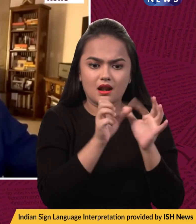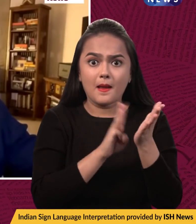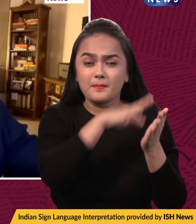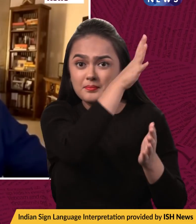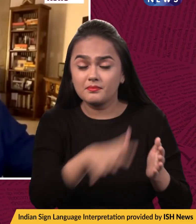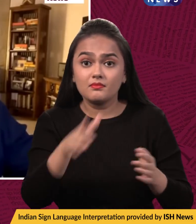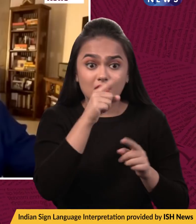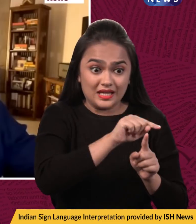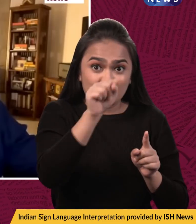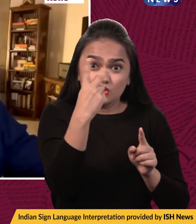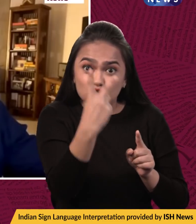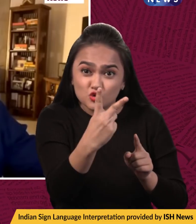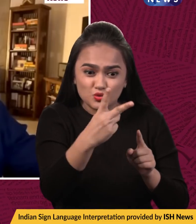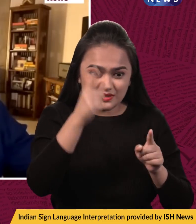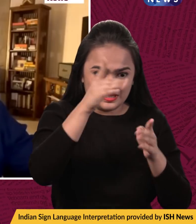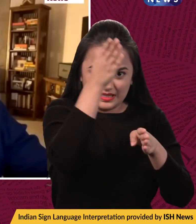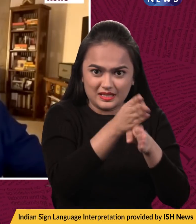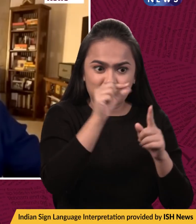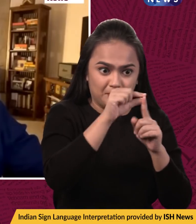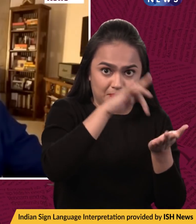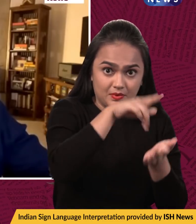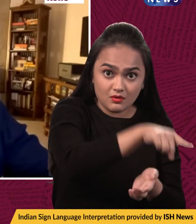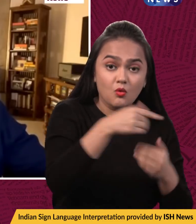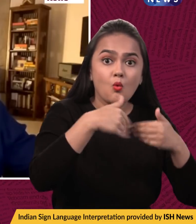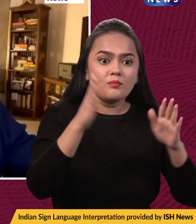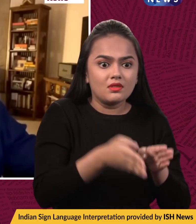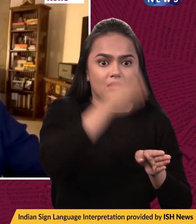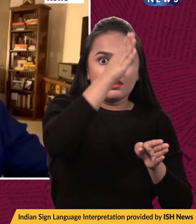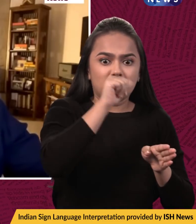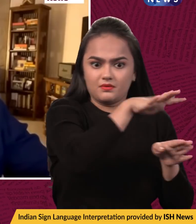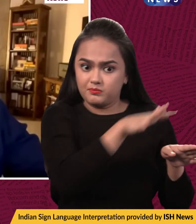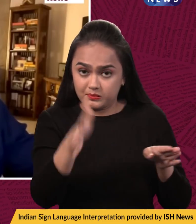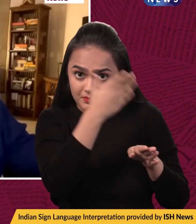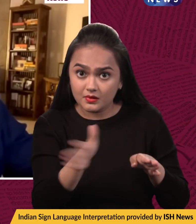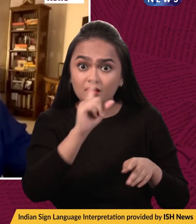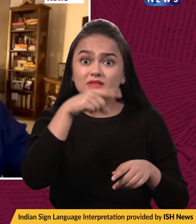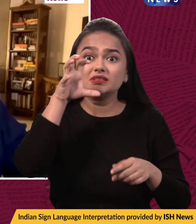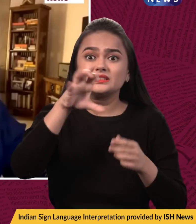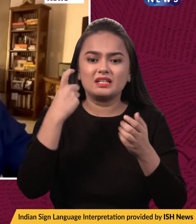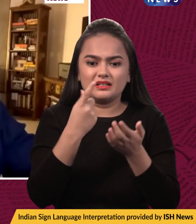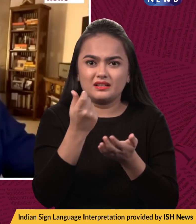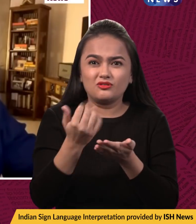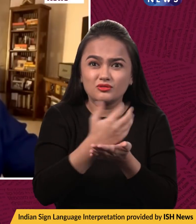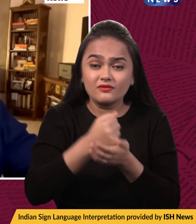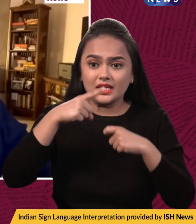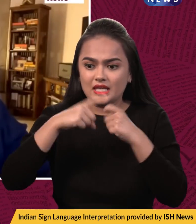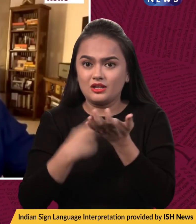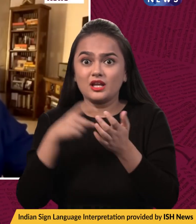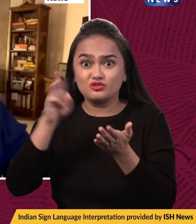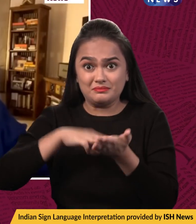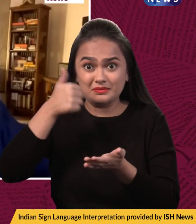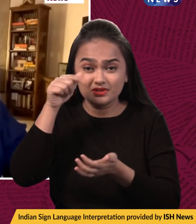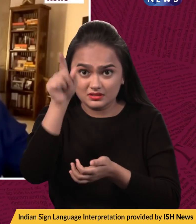downstream. 2 shutters of the Kaki Dam in Pattanamthitta have been opened on Monday. State Revenue Minister K. Rajan